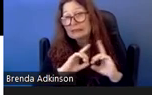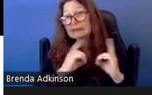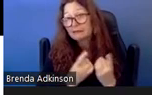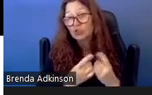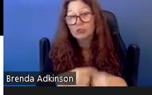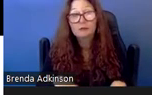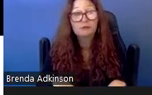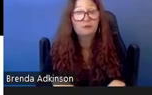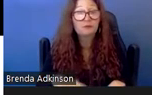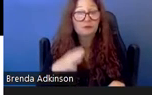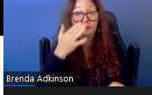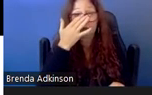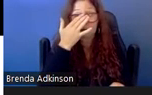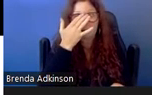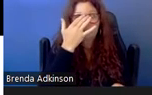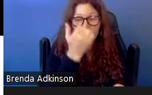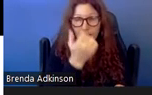next slide.